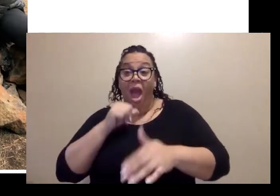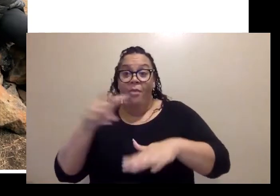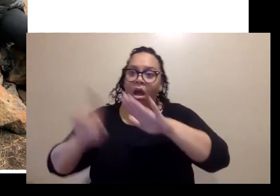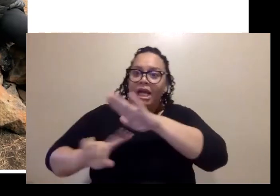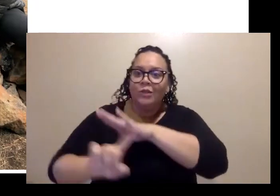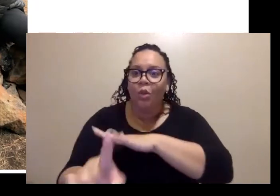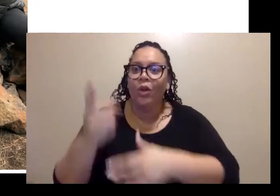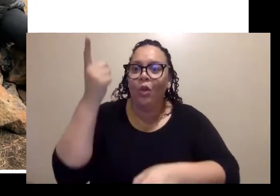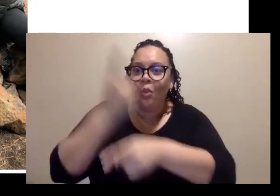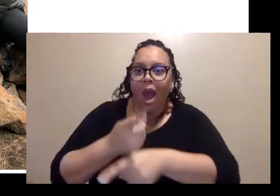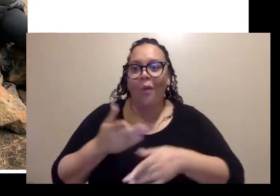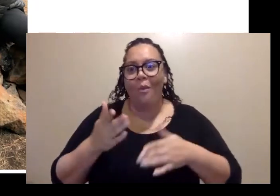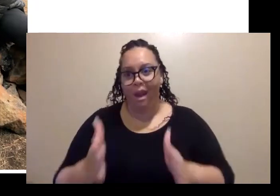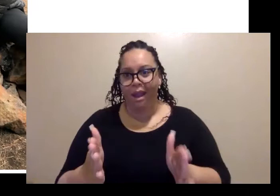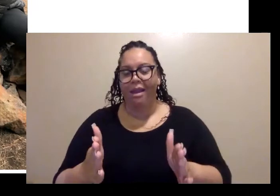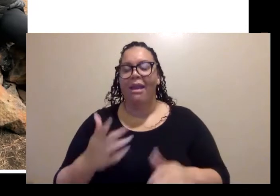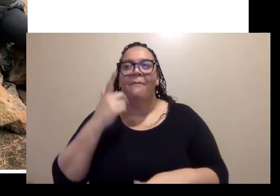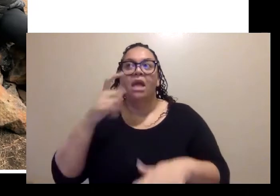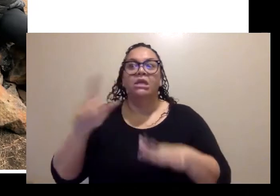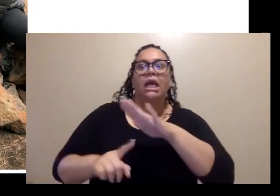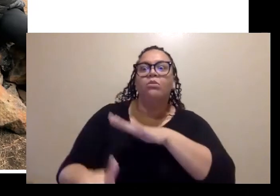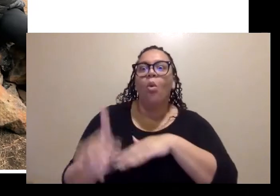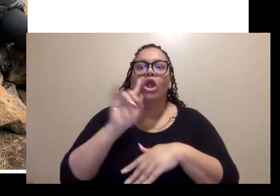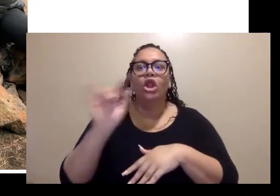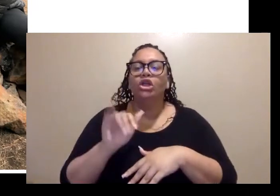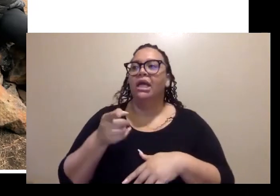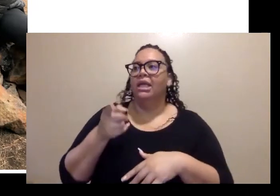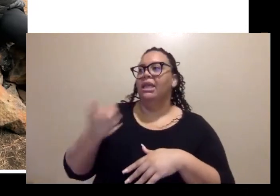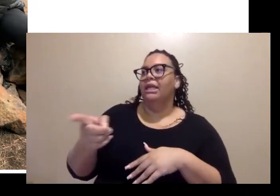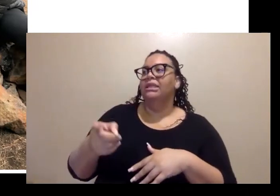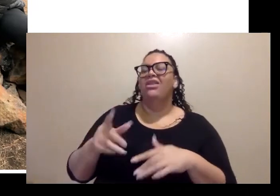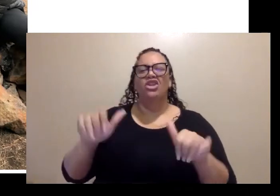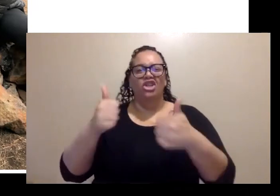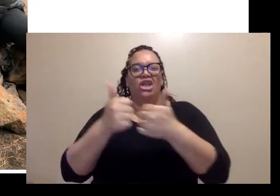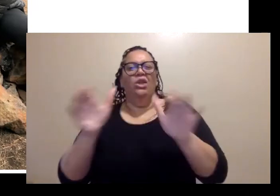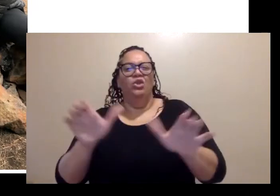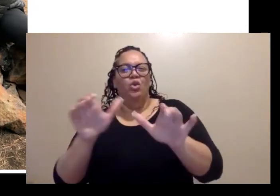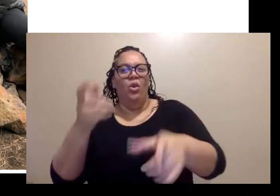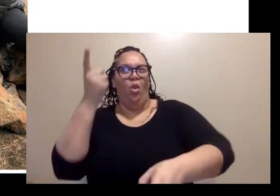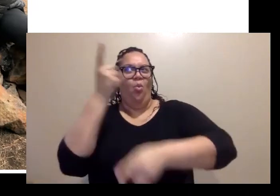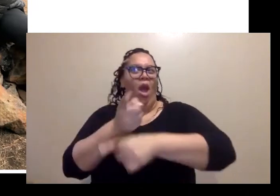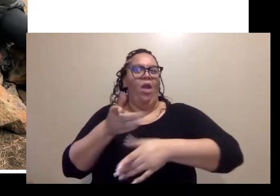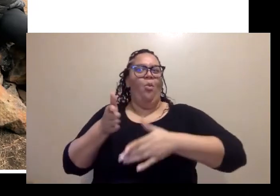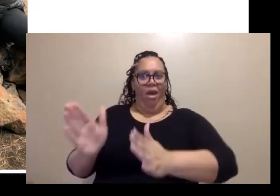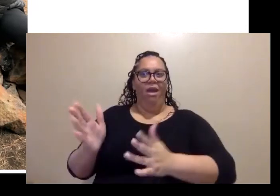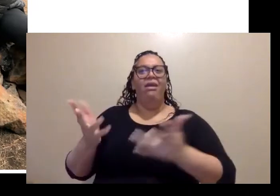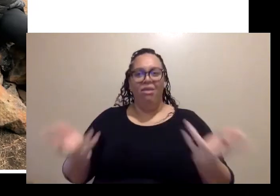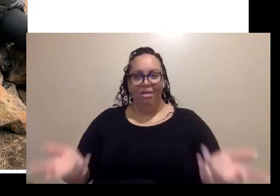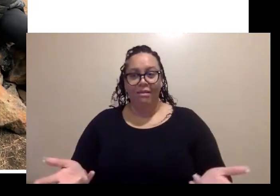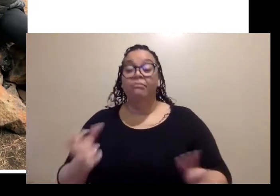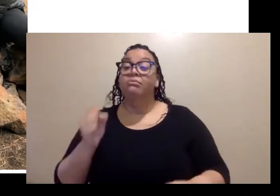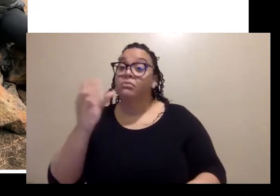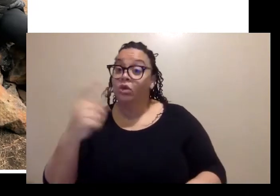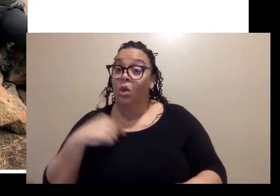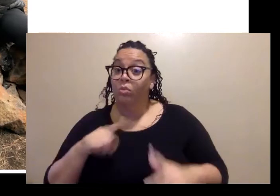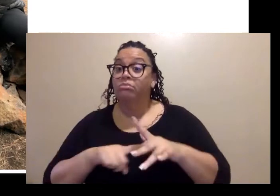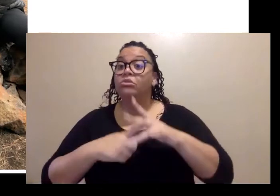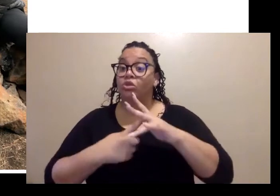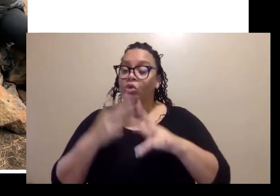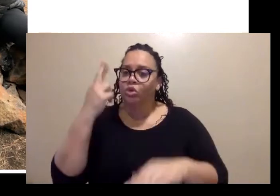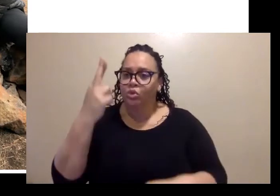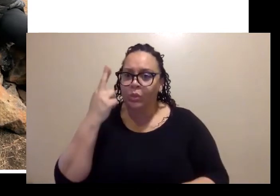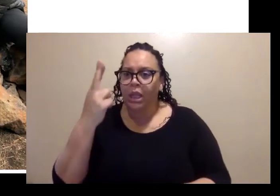like this. There's this challenge to do it this way. And so I started to realize the very thing